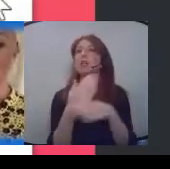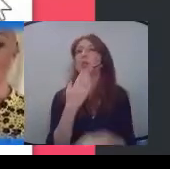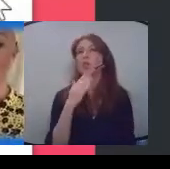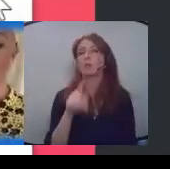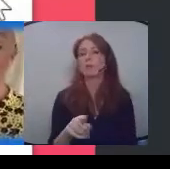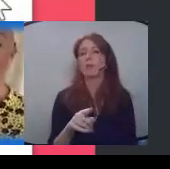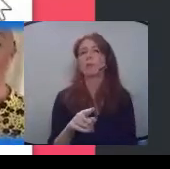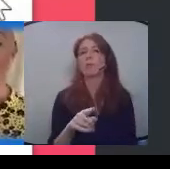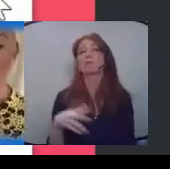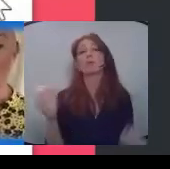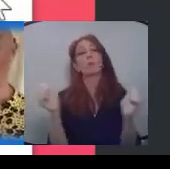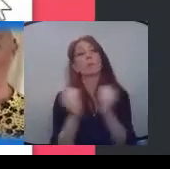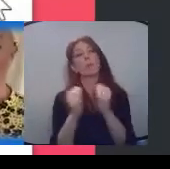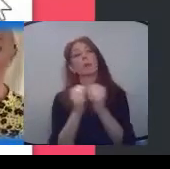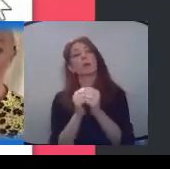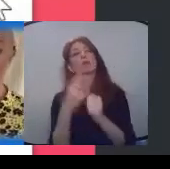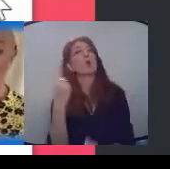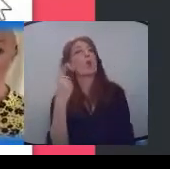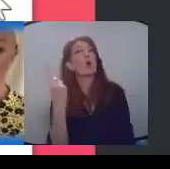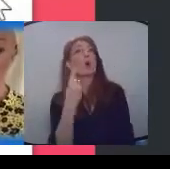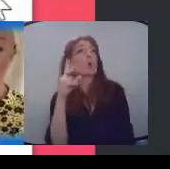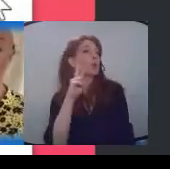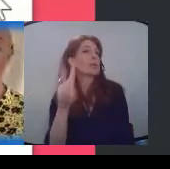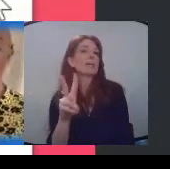you who has actually seen the message you've put across.